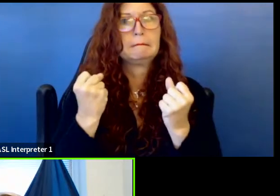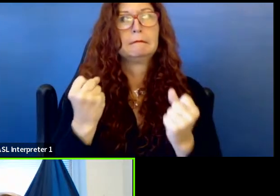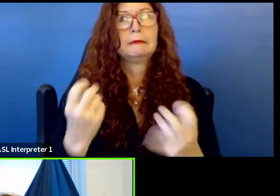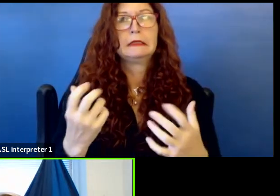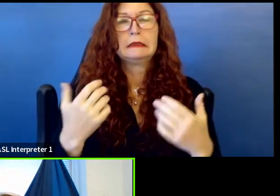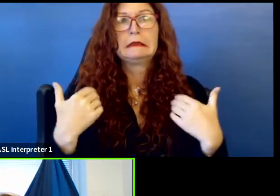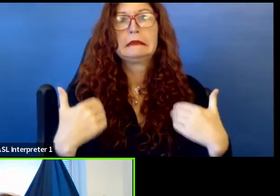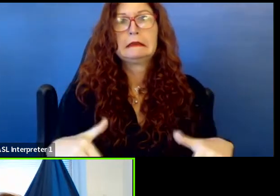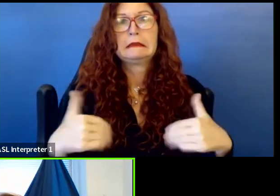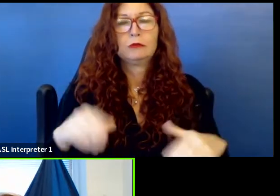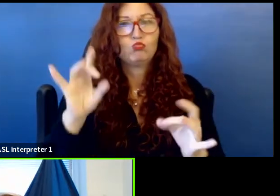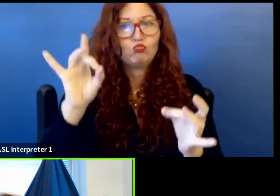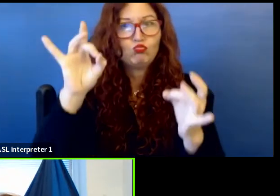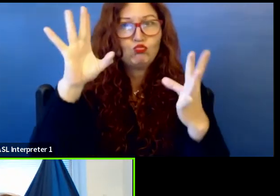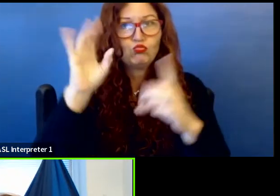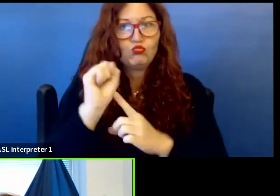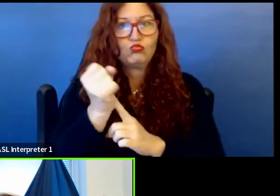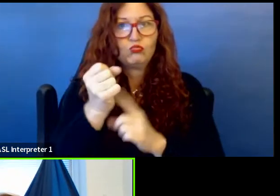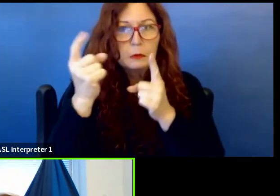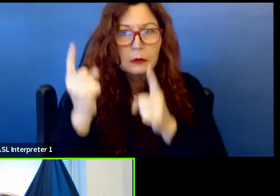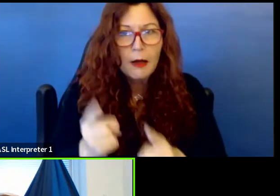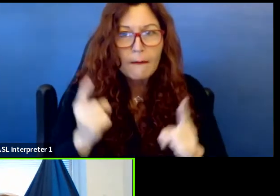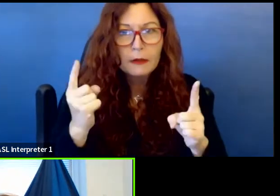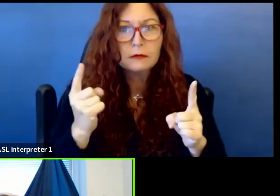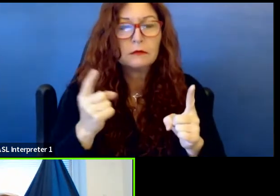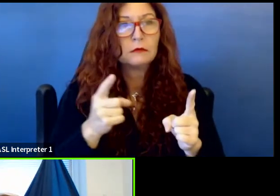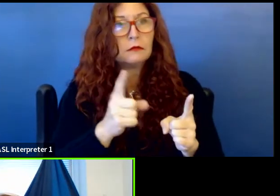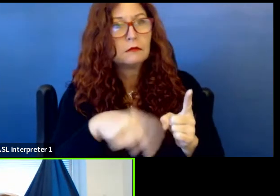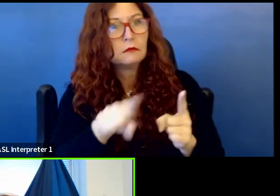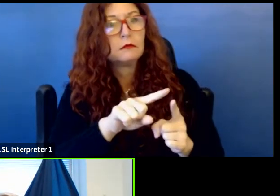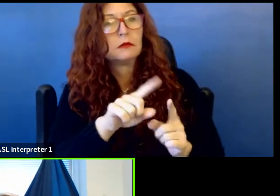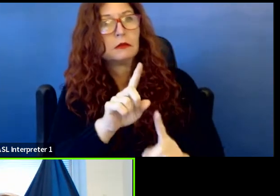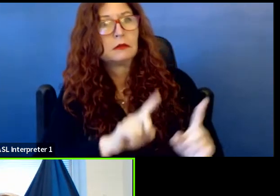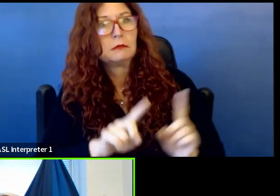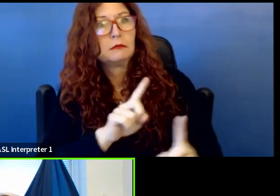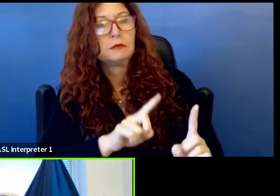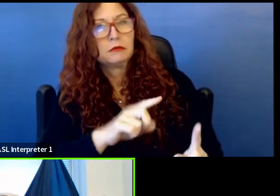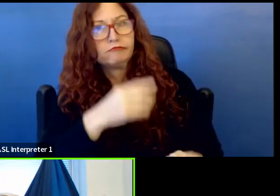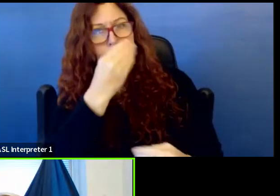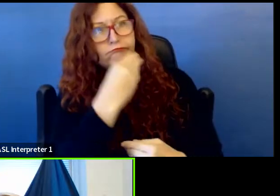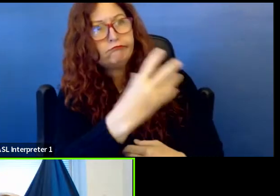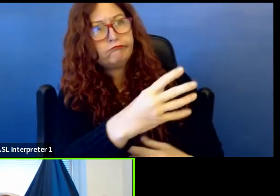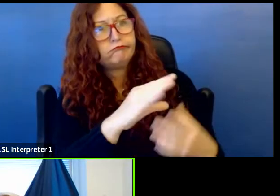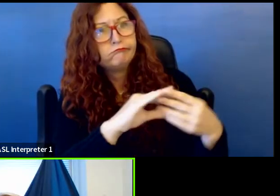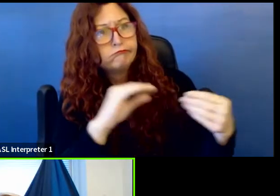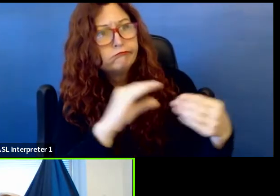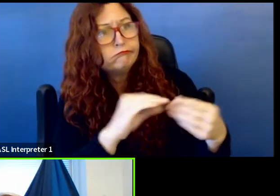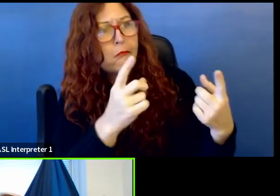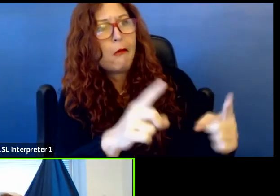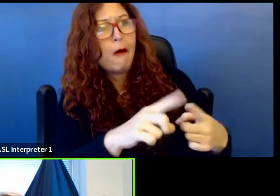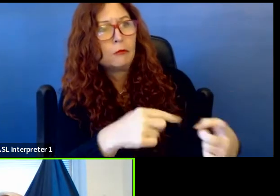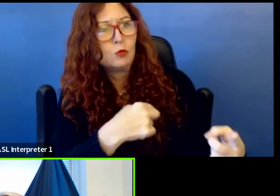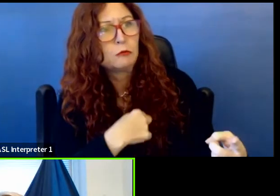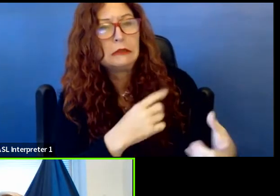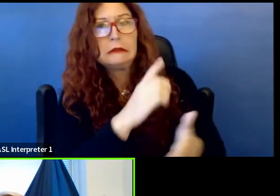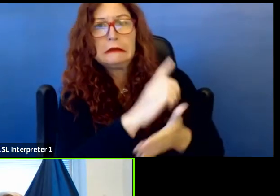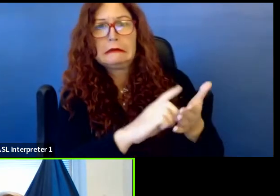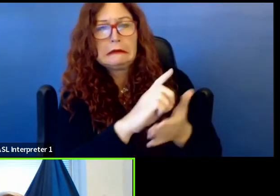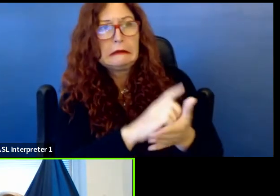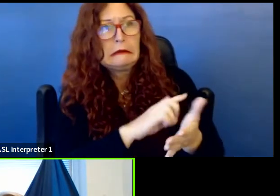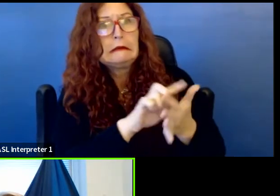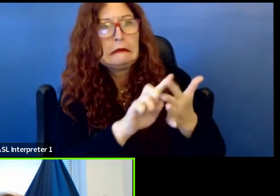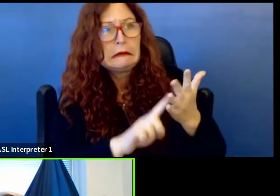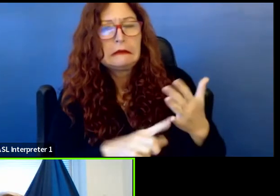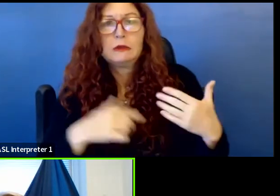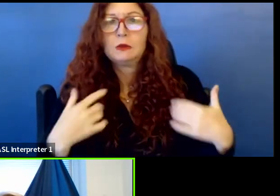construction industry i look forward to hearing from the witnesses as we seek to understand the causes that underlie these issues that said as we